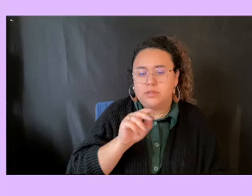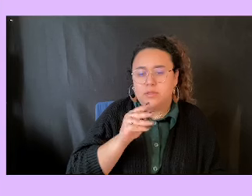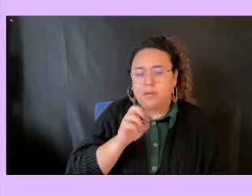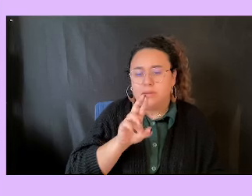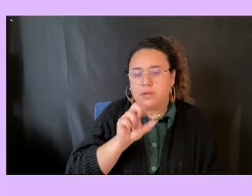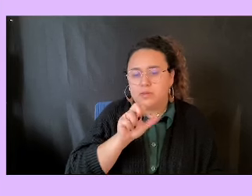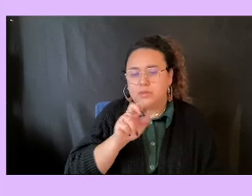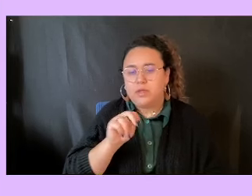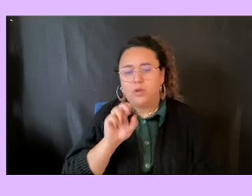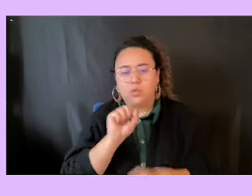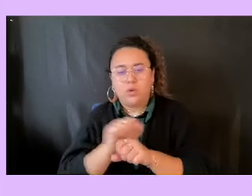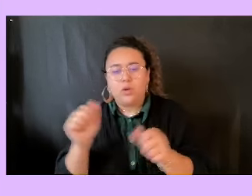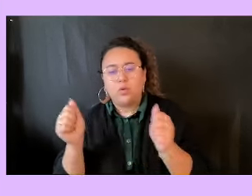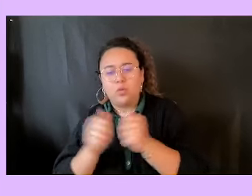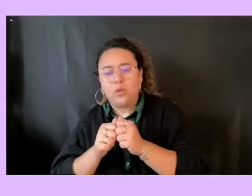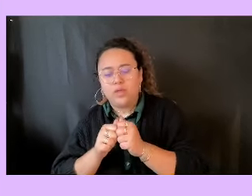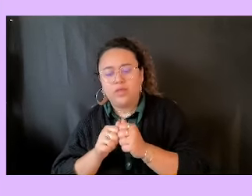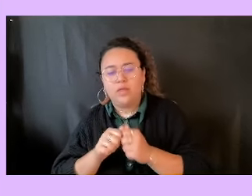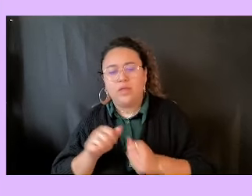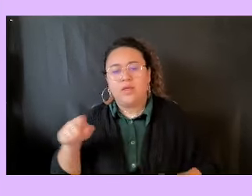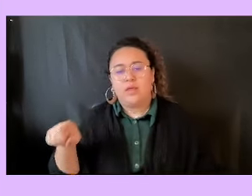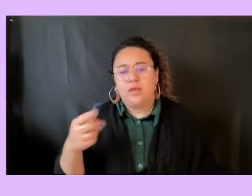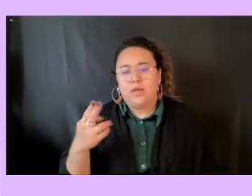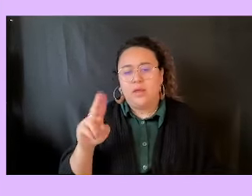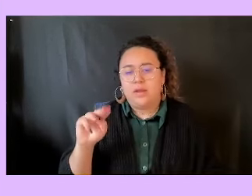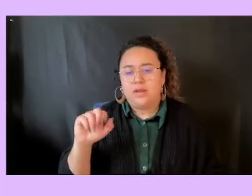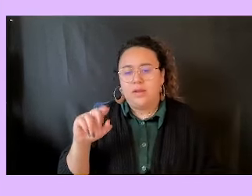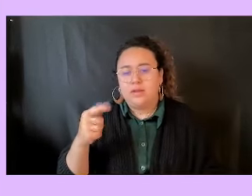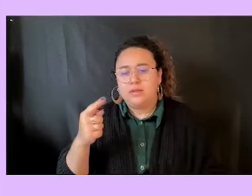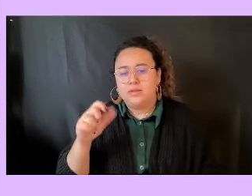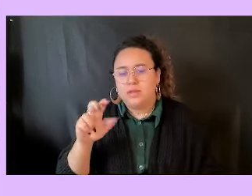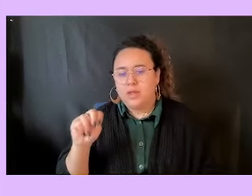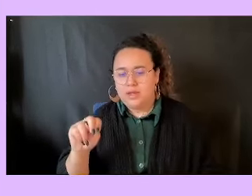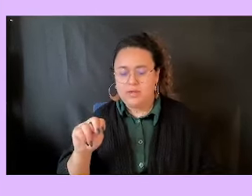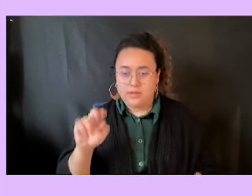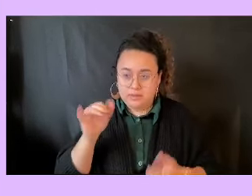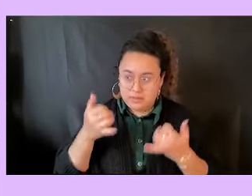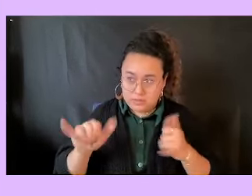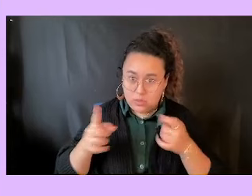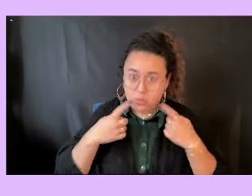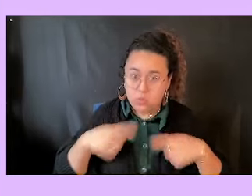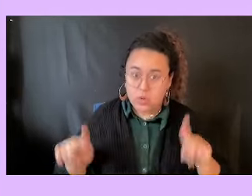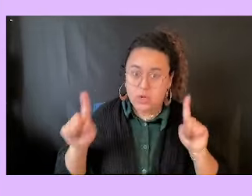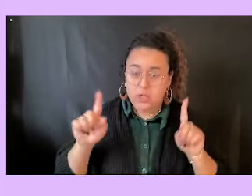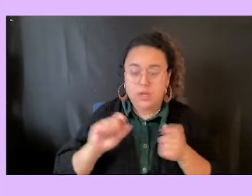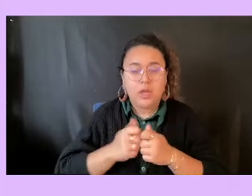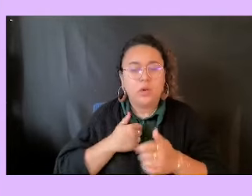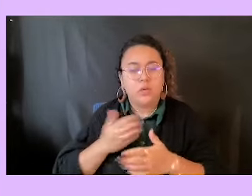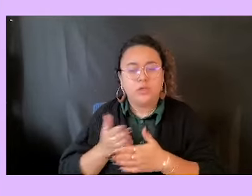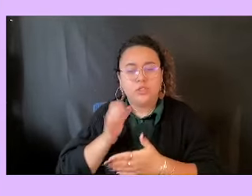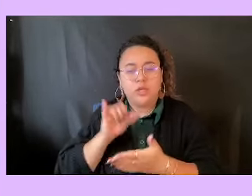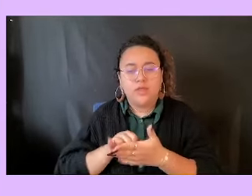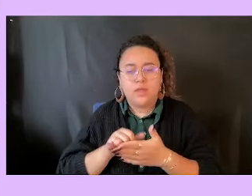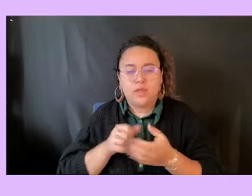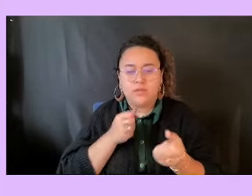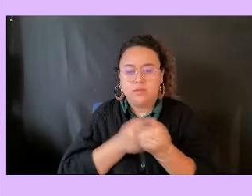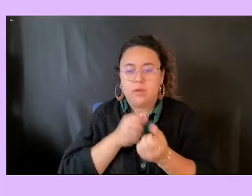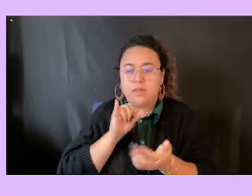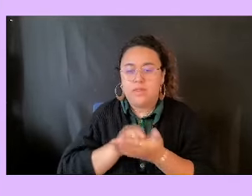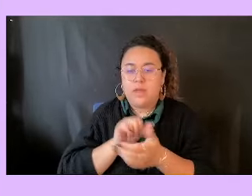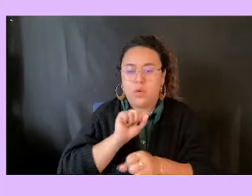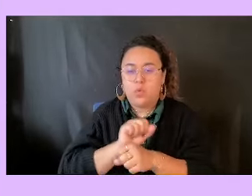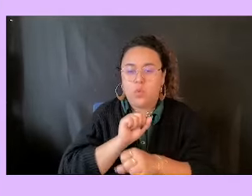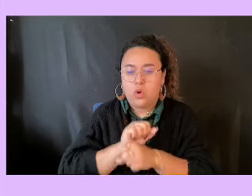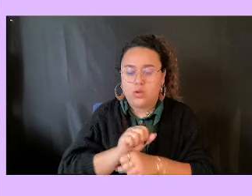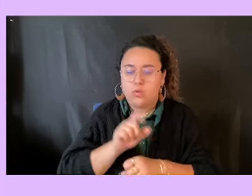like what we have been doing with community, and is it still working, and how do we share that, and you know, BAR supporting that work. So